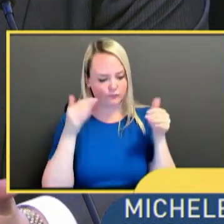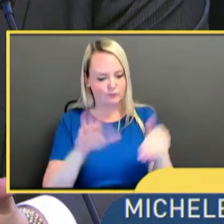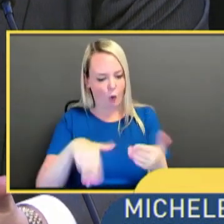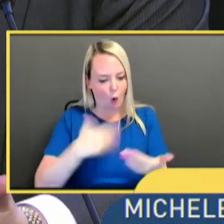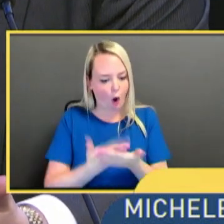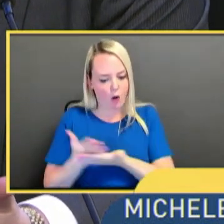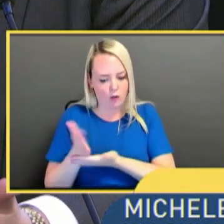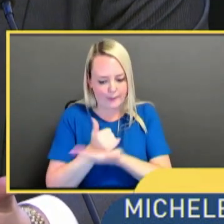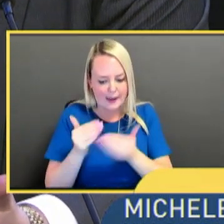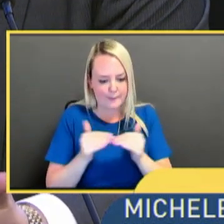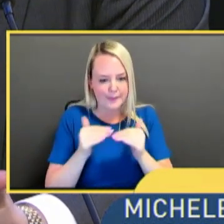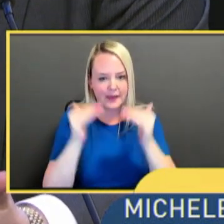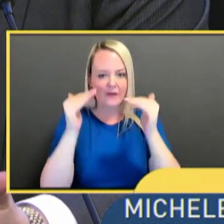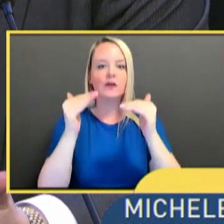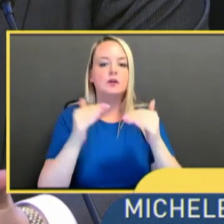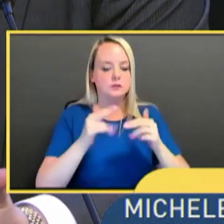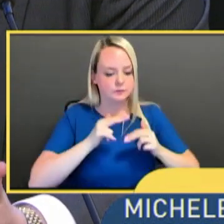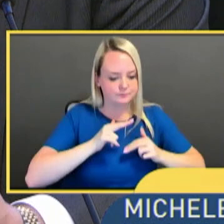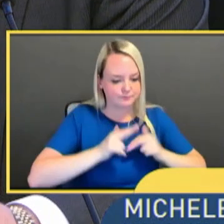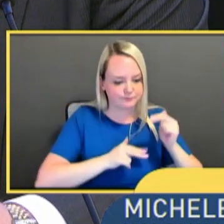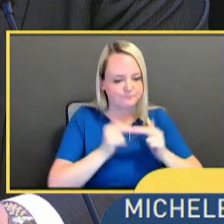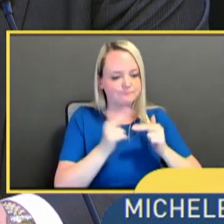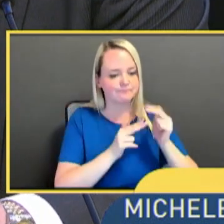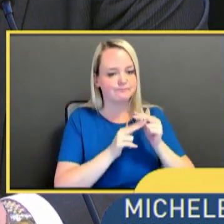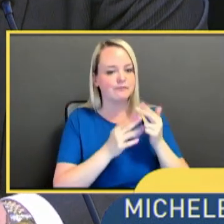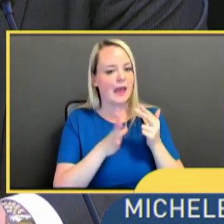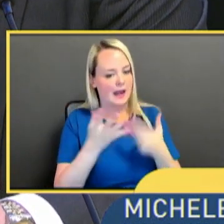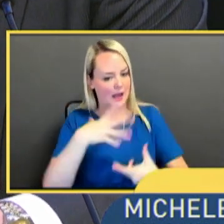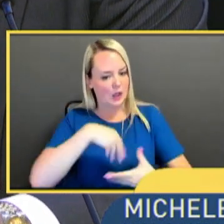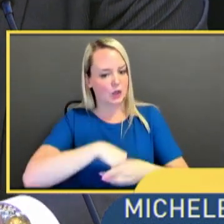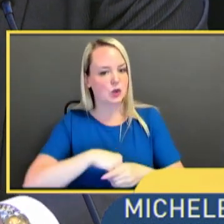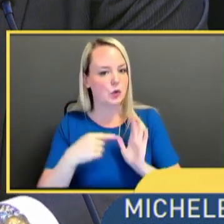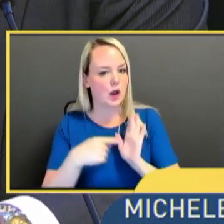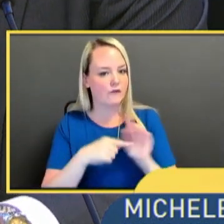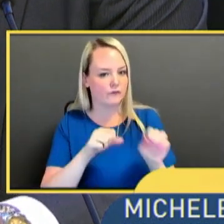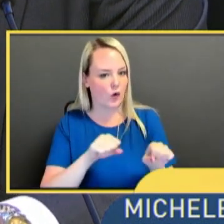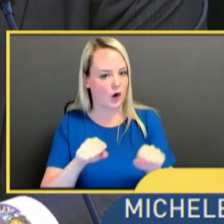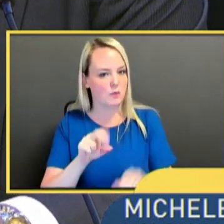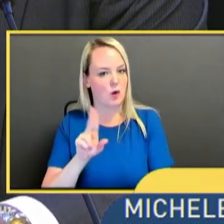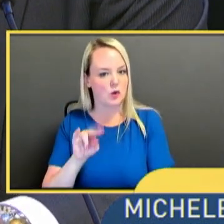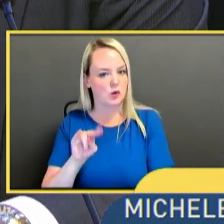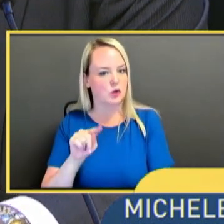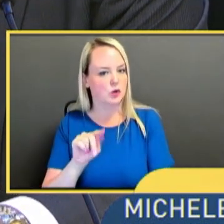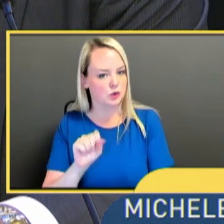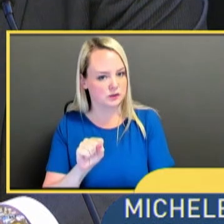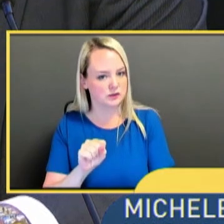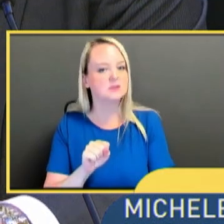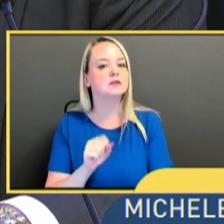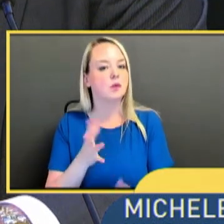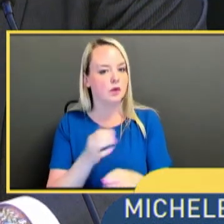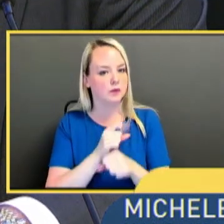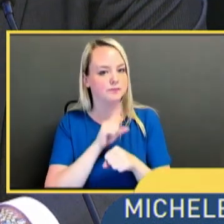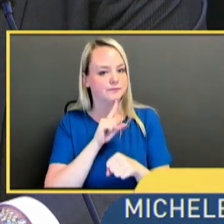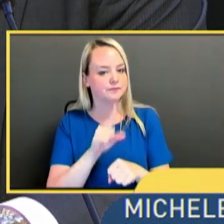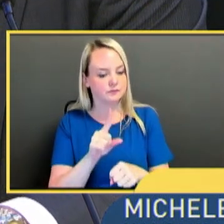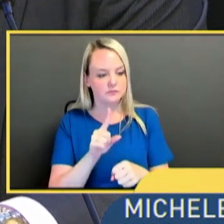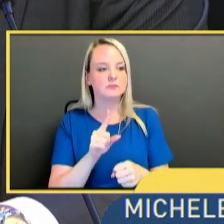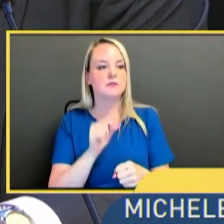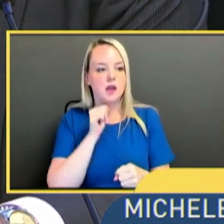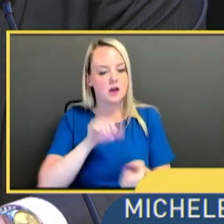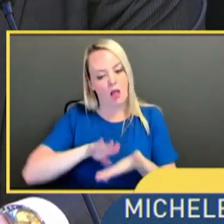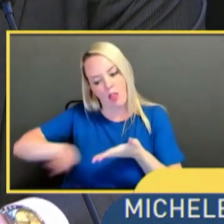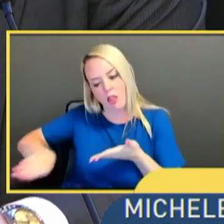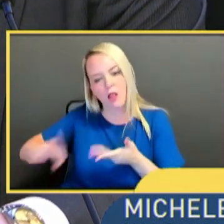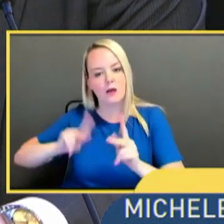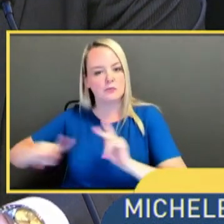are built and that it includes affordable units in the mix that will crucially prevent displacement of residents and will